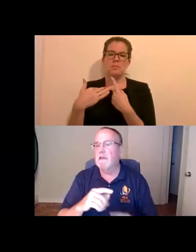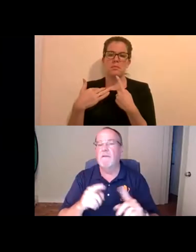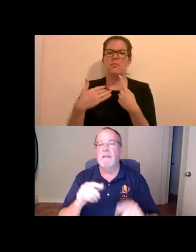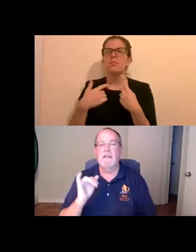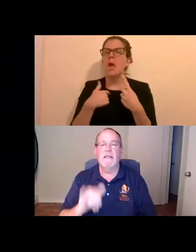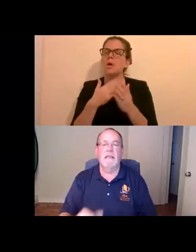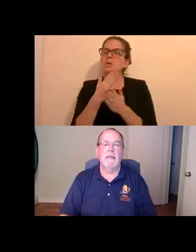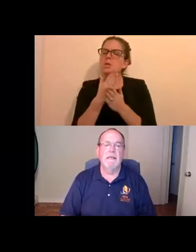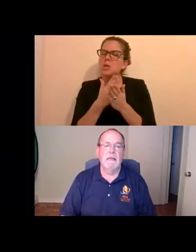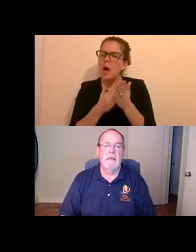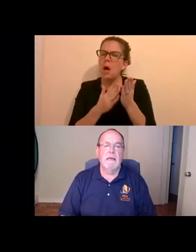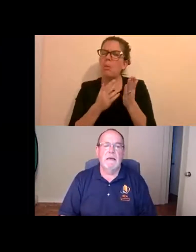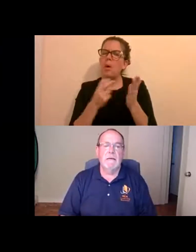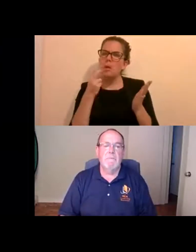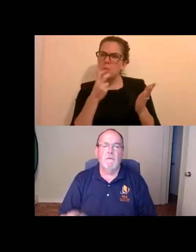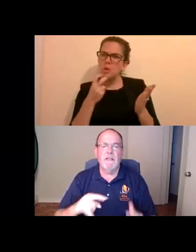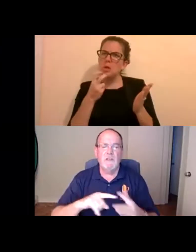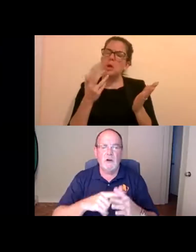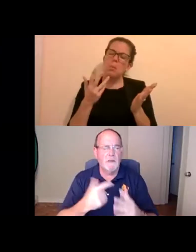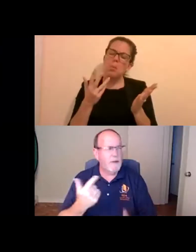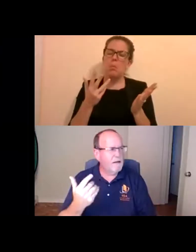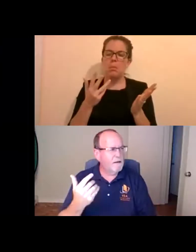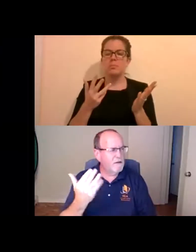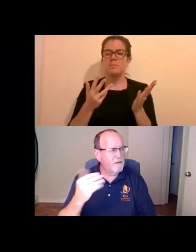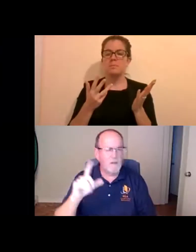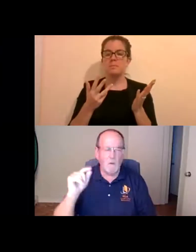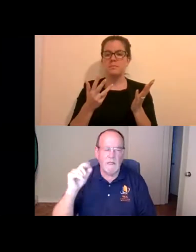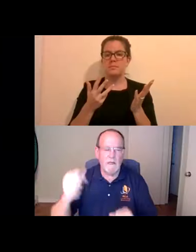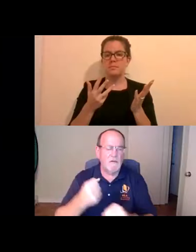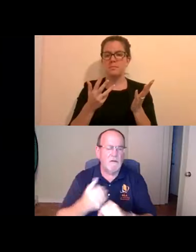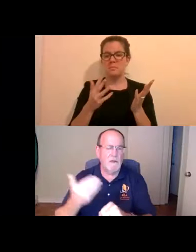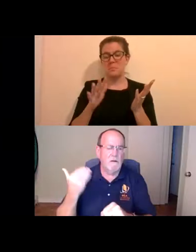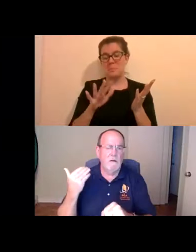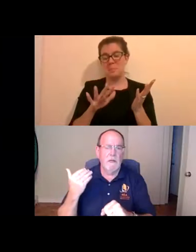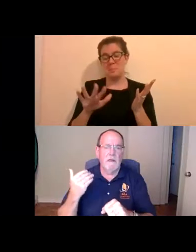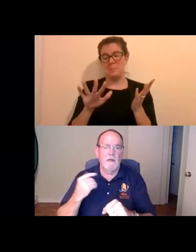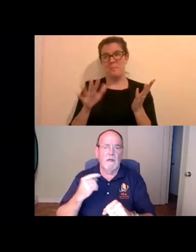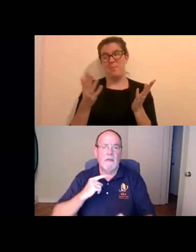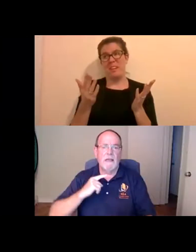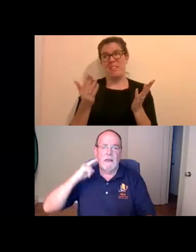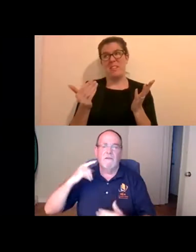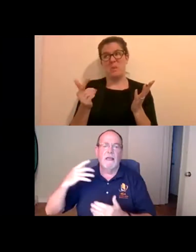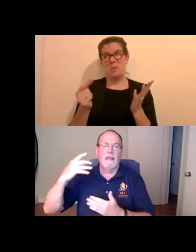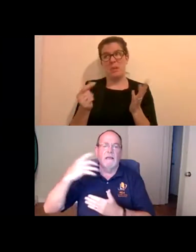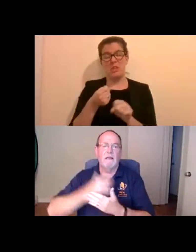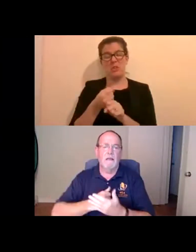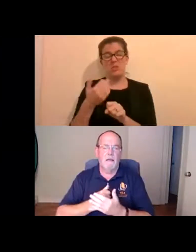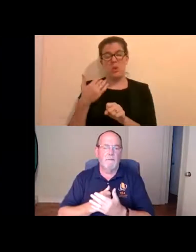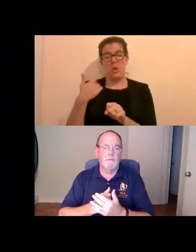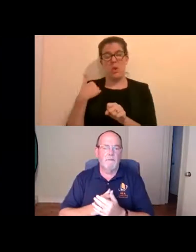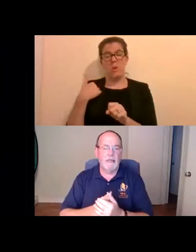reading and different things like that. It really started about 15, 20 years ago, my deaf